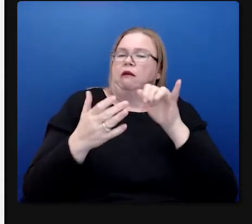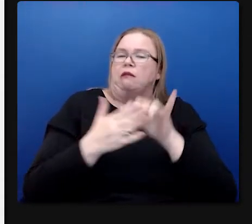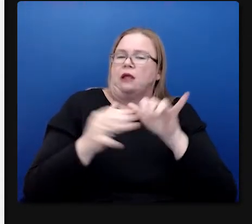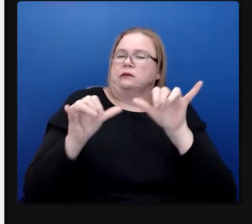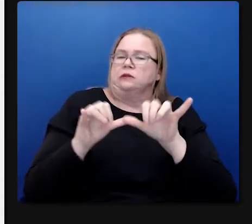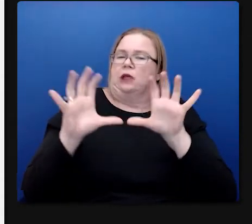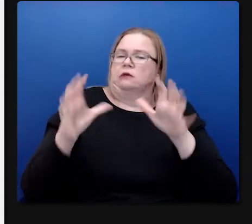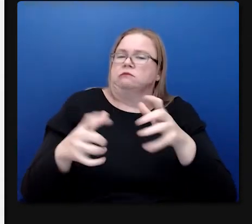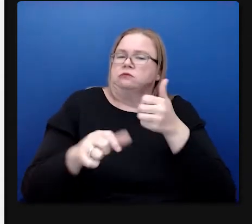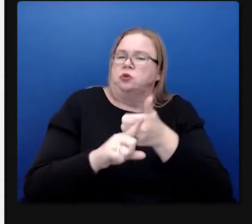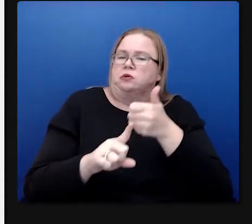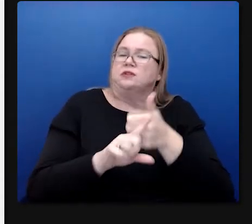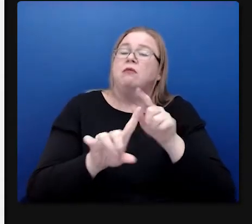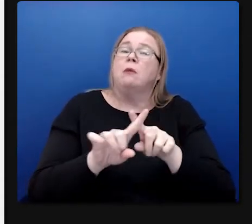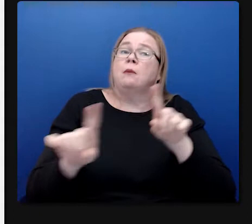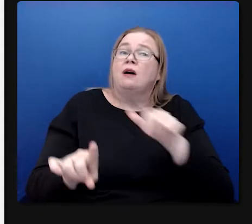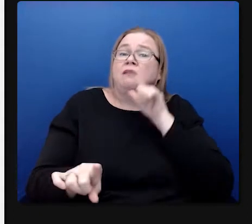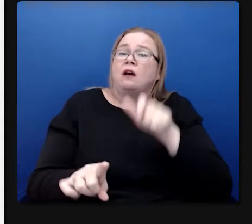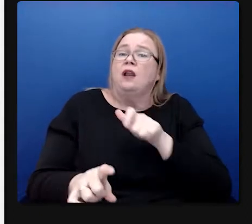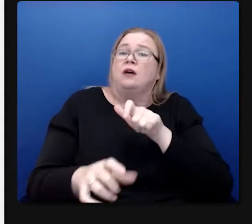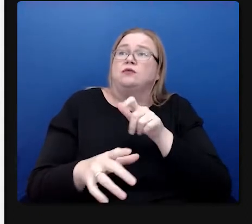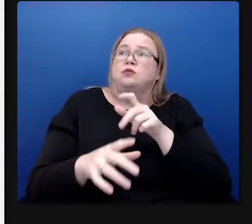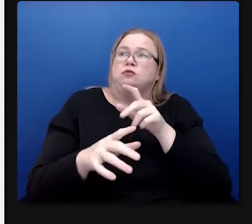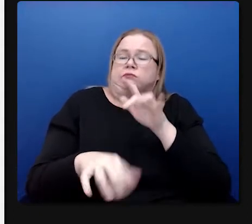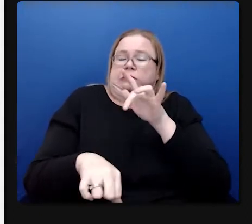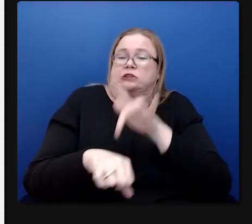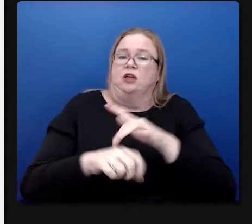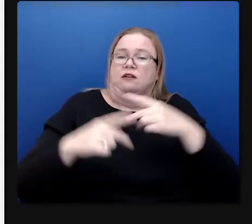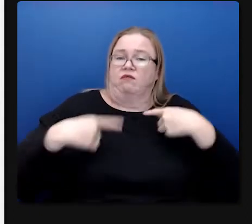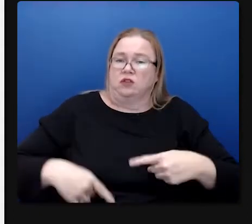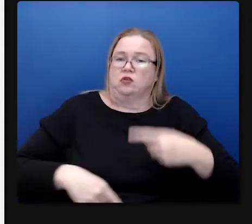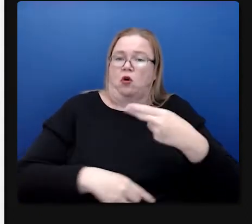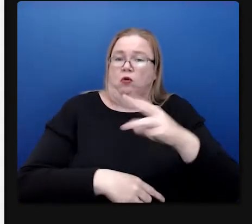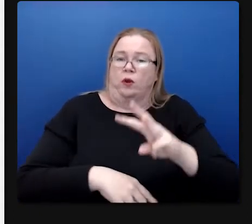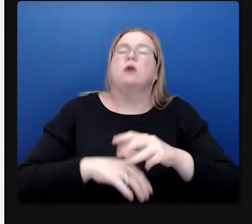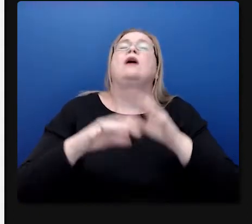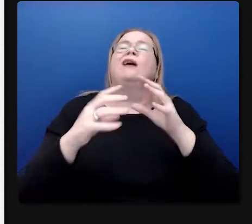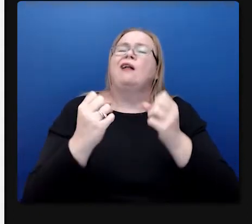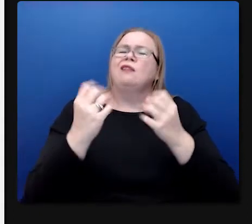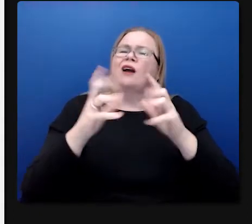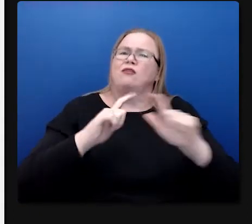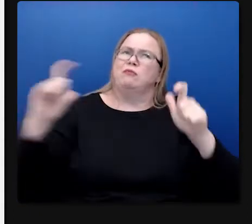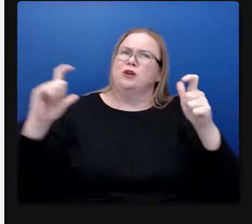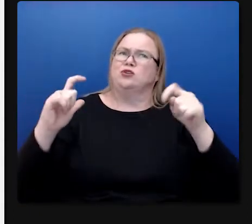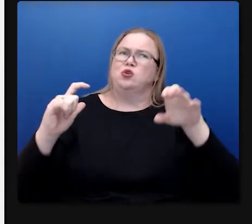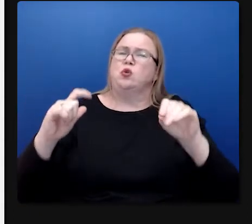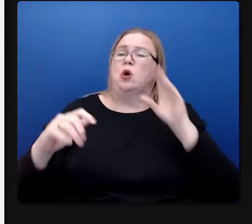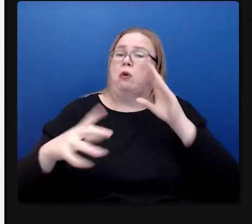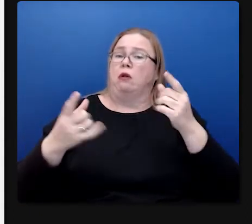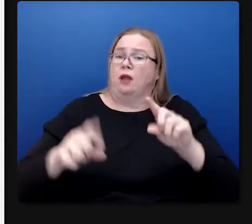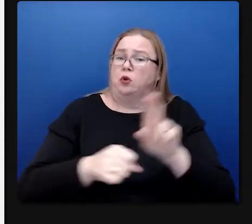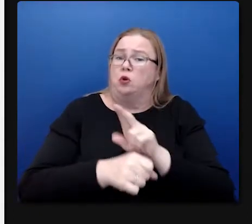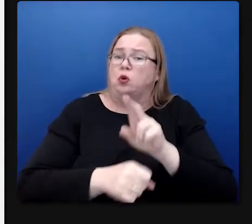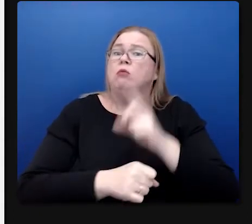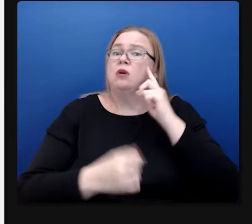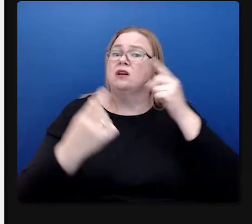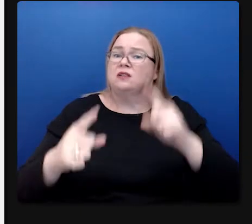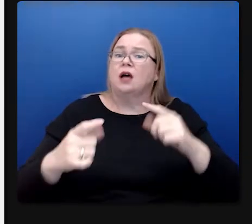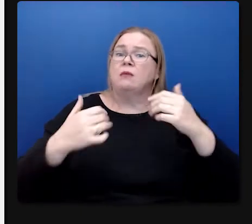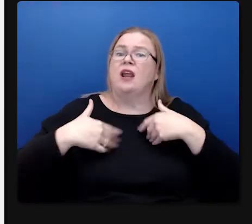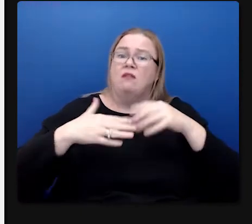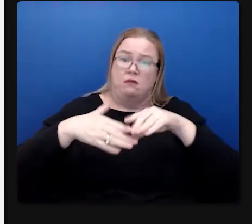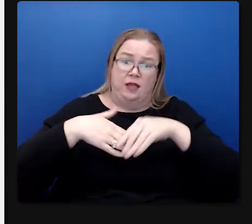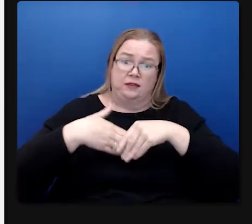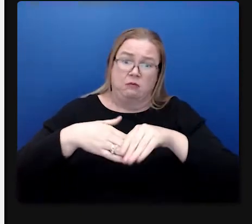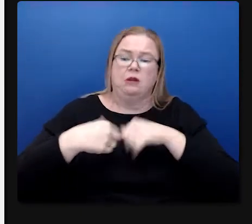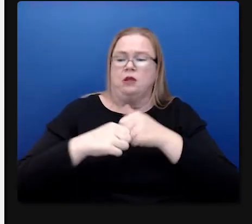that scaling yourself, but you don't have to deal with physical hardware. And this is what a lot of larger studios will end up with, because you end up with